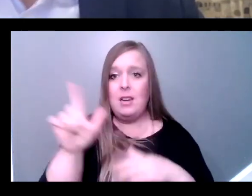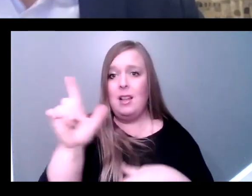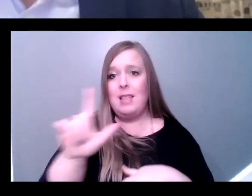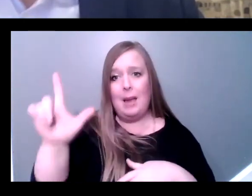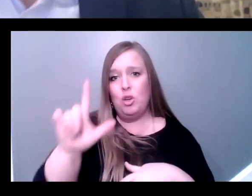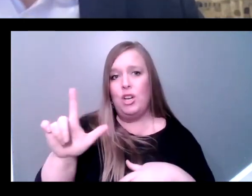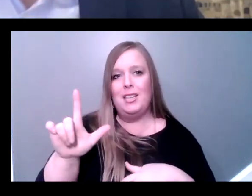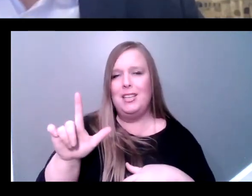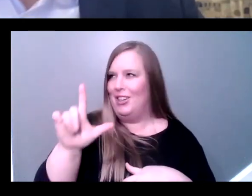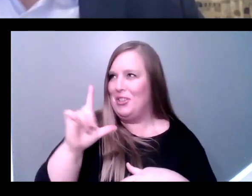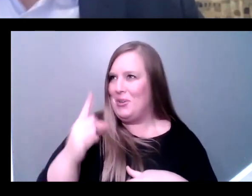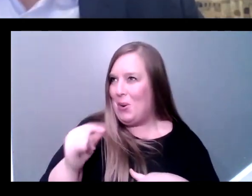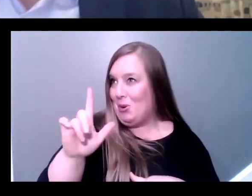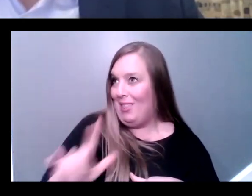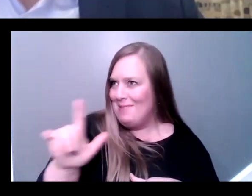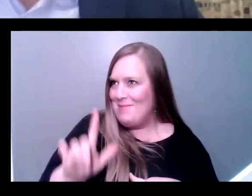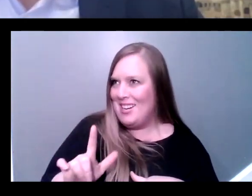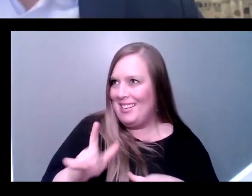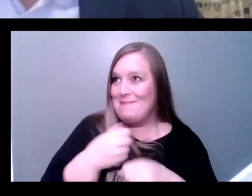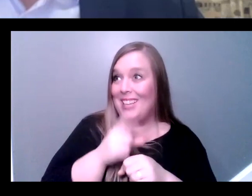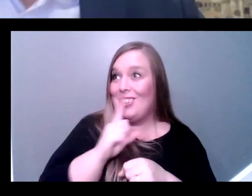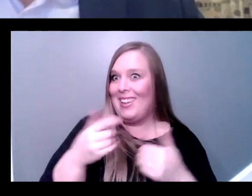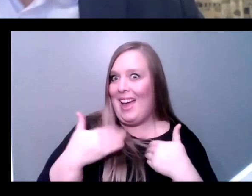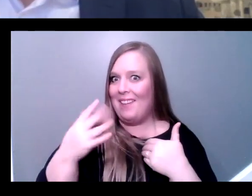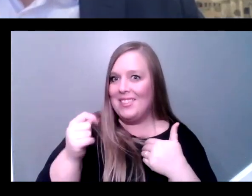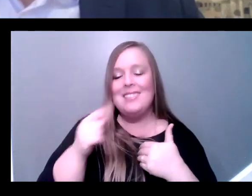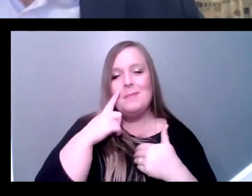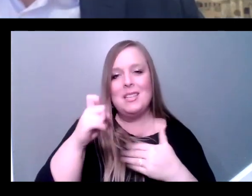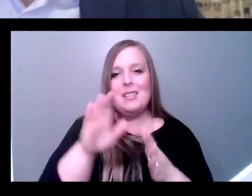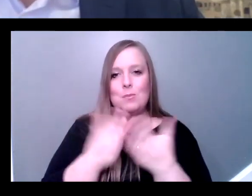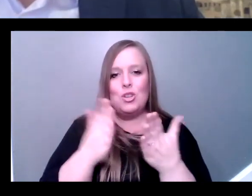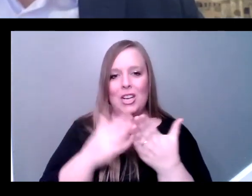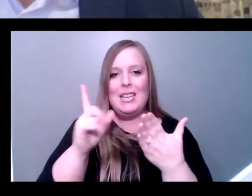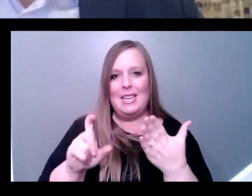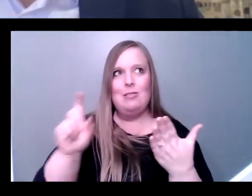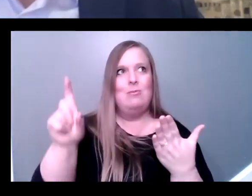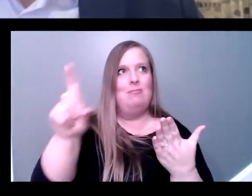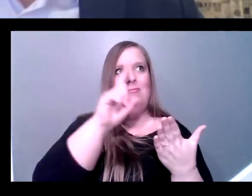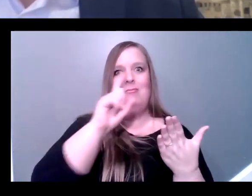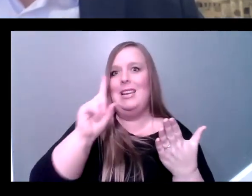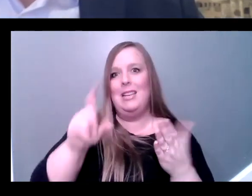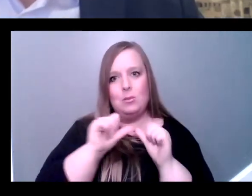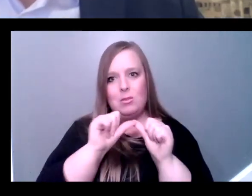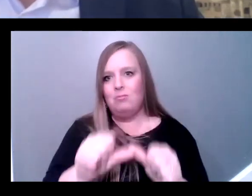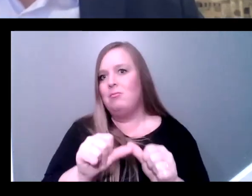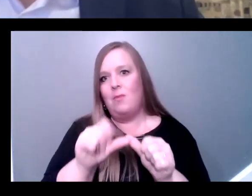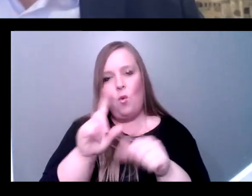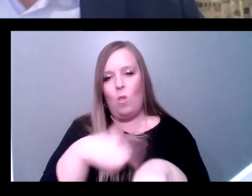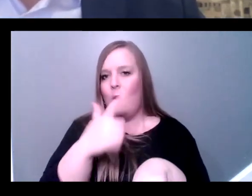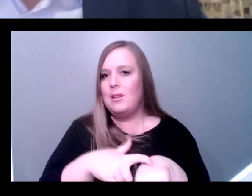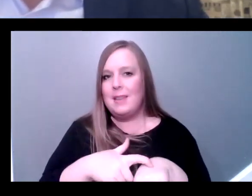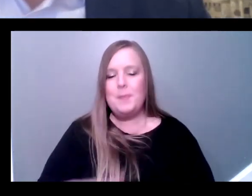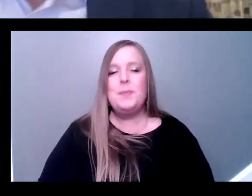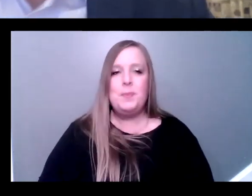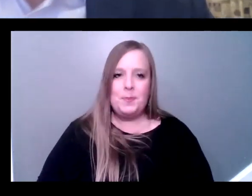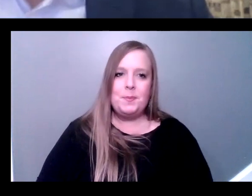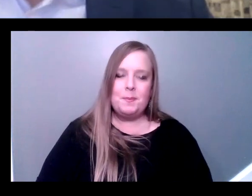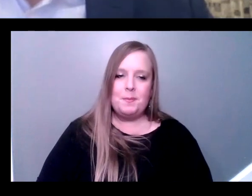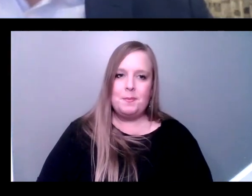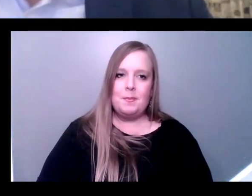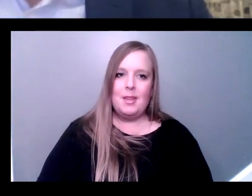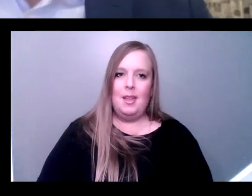did extensive research, reading, watching documentaries, reading some of the ICTY proceedings,